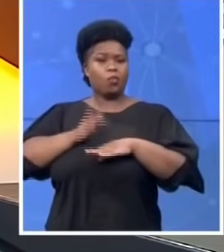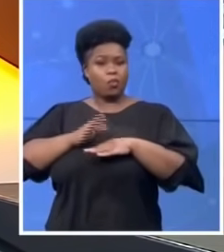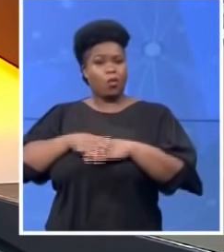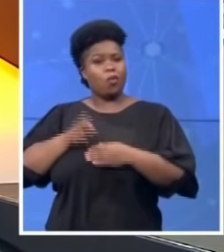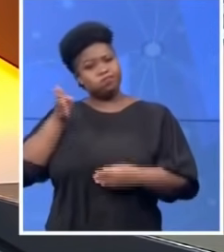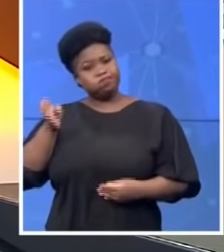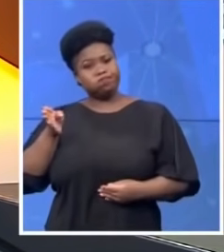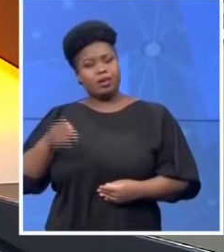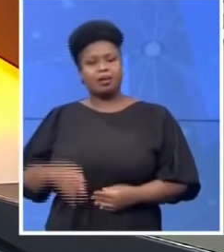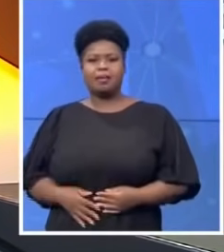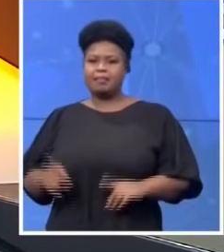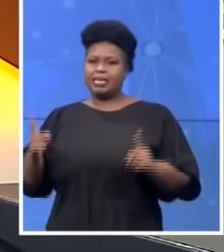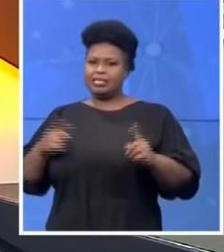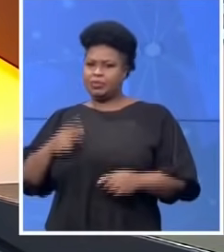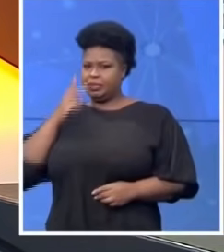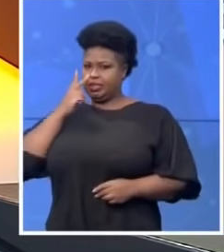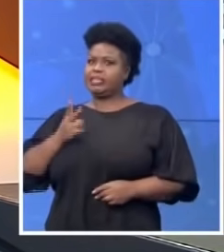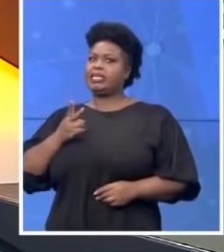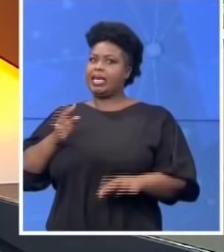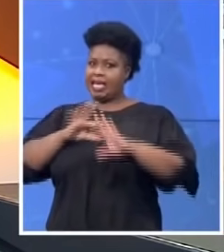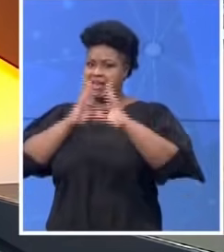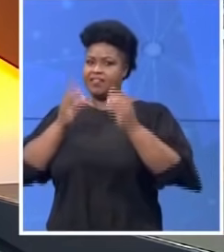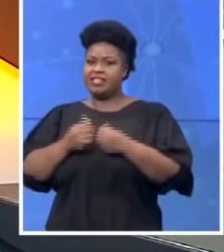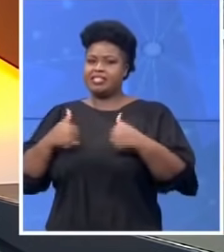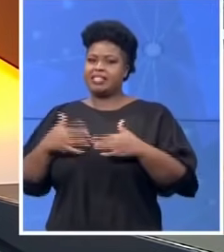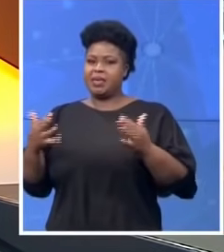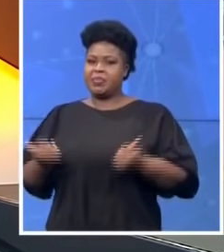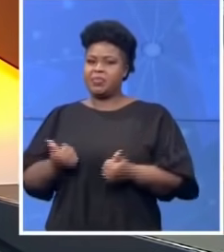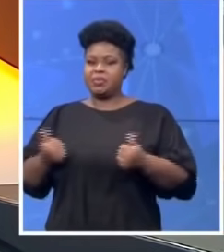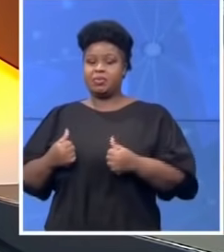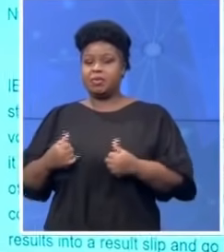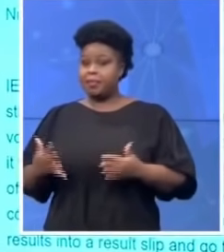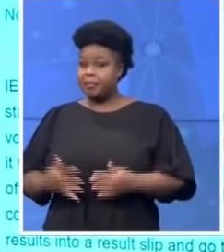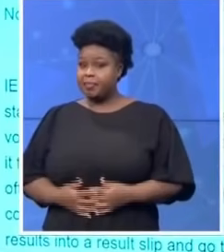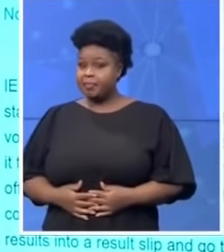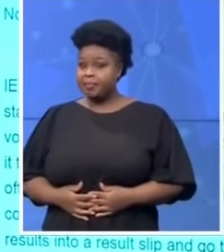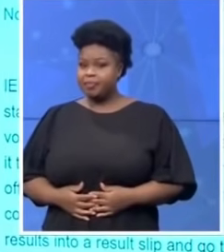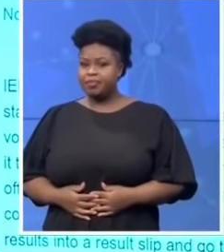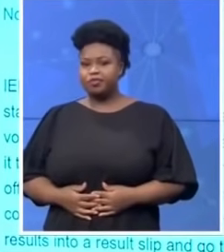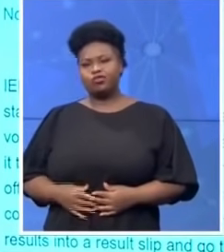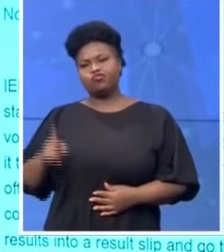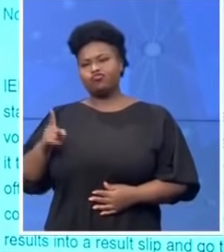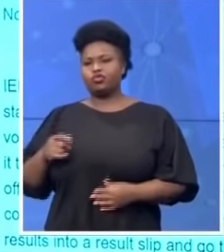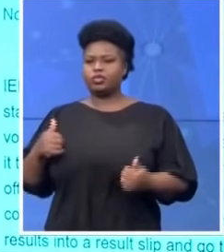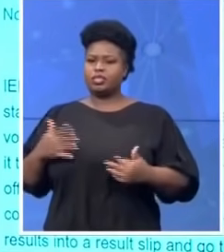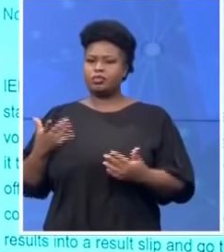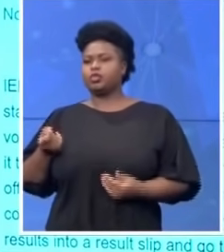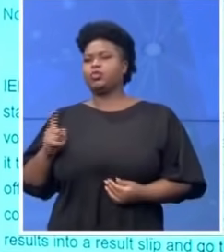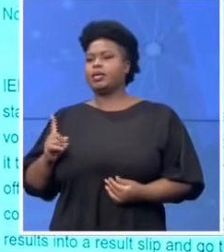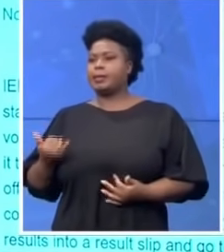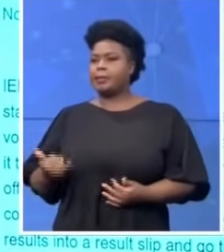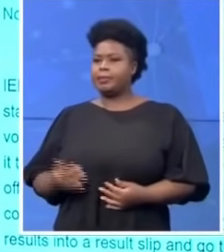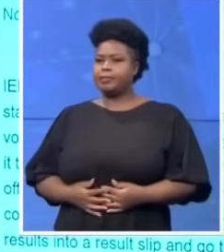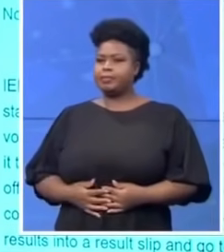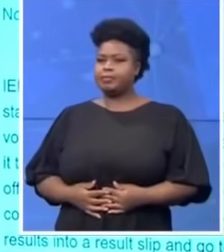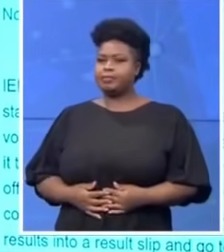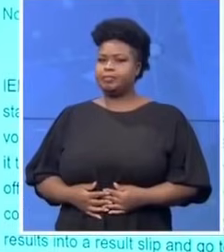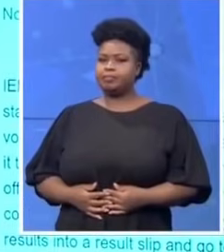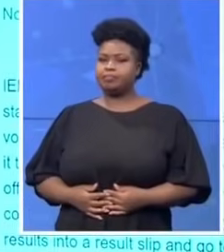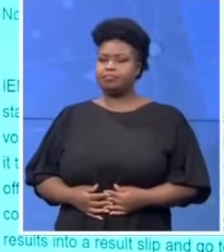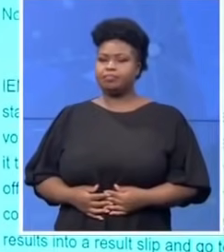to happen. What do you start doing now? Okay, so, there's only a handful